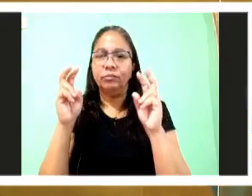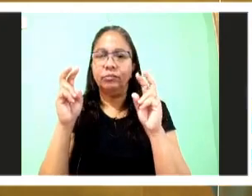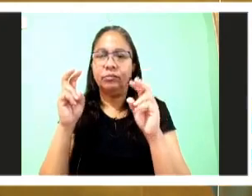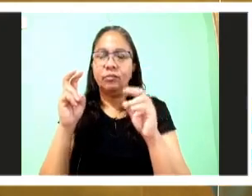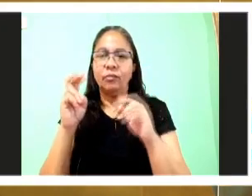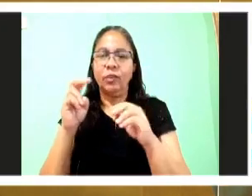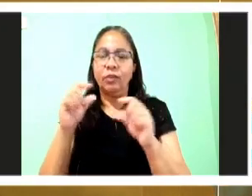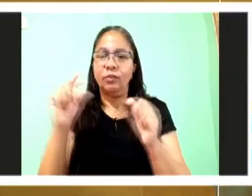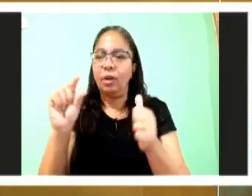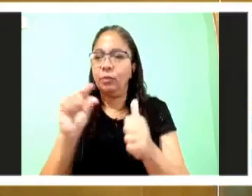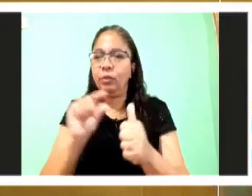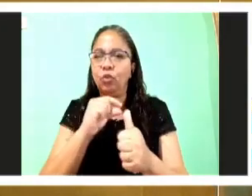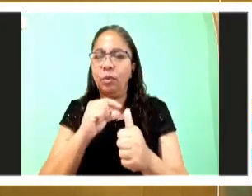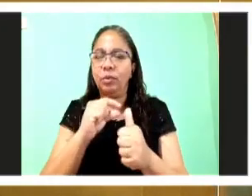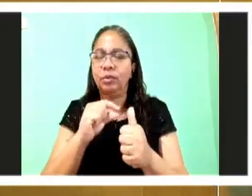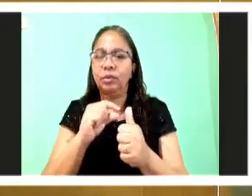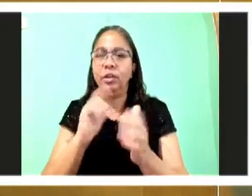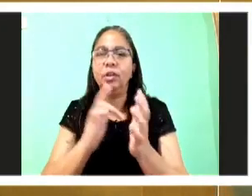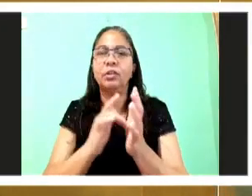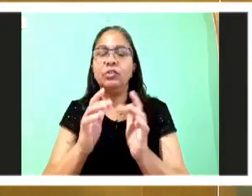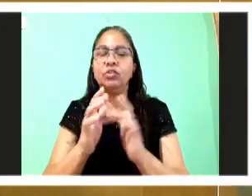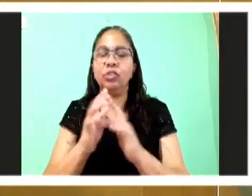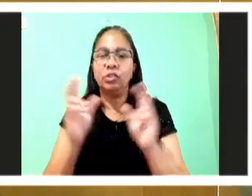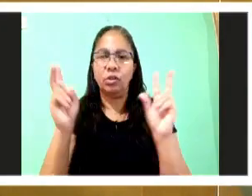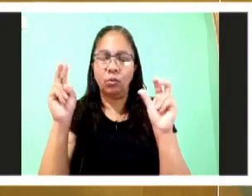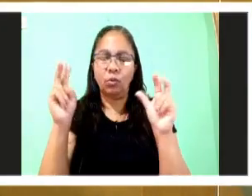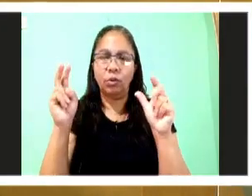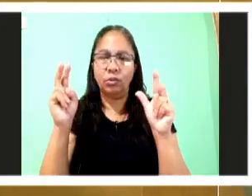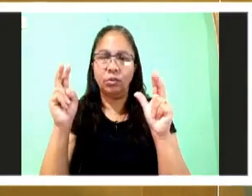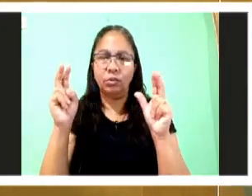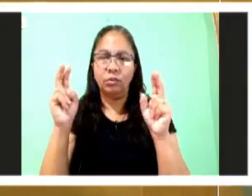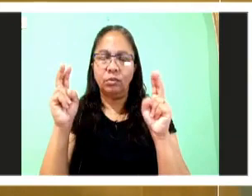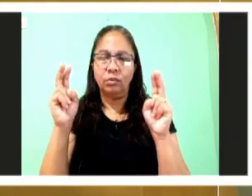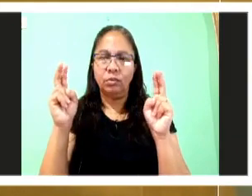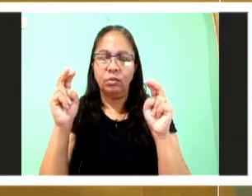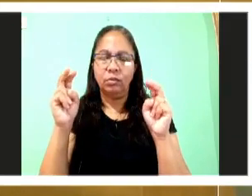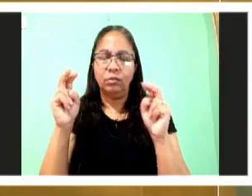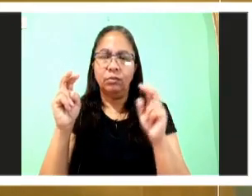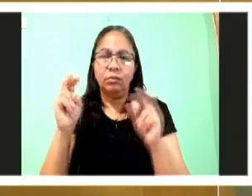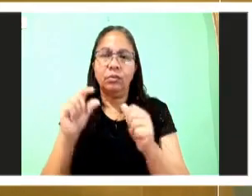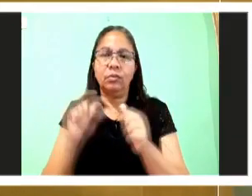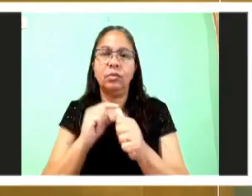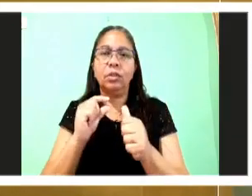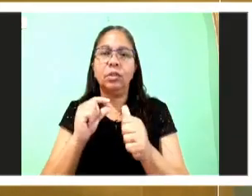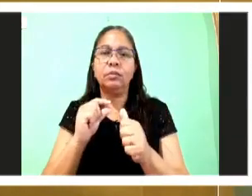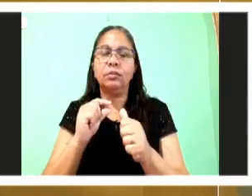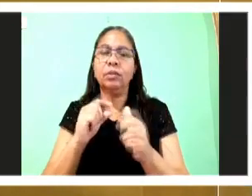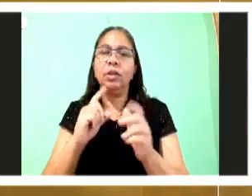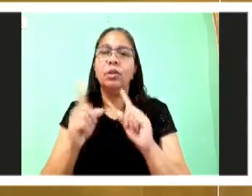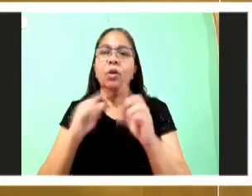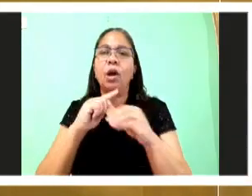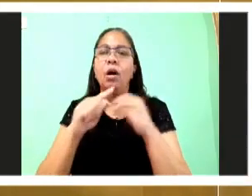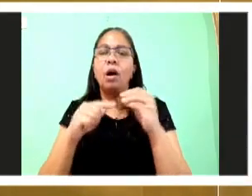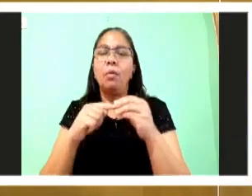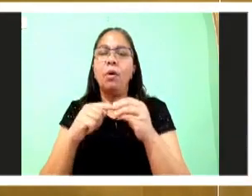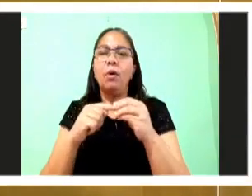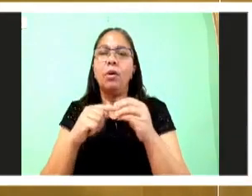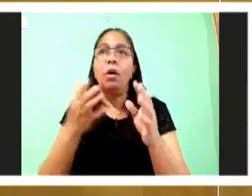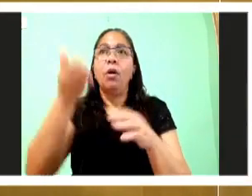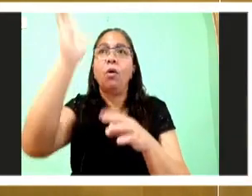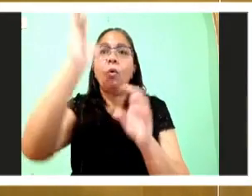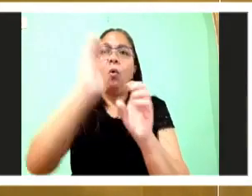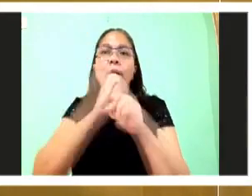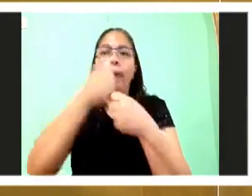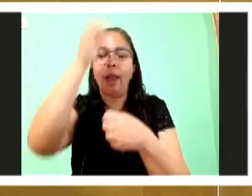Genesis, but he quotes from an earlier text in Genesis, where he talks about them, God made them male